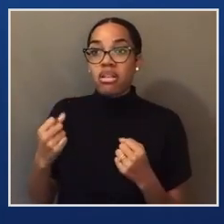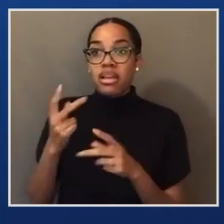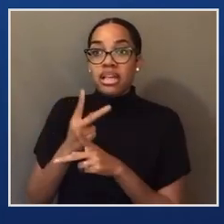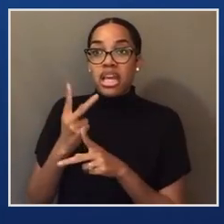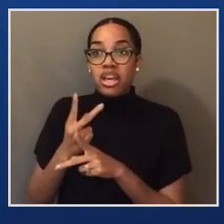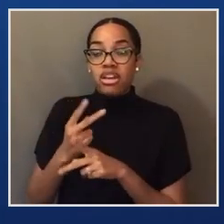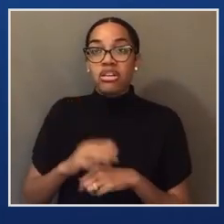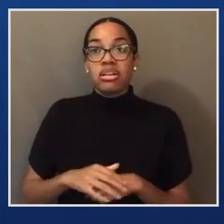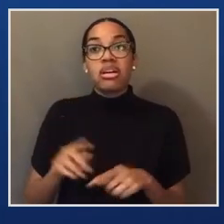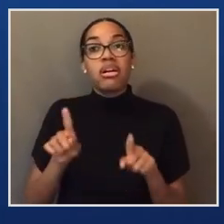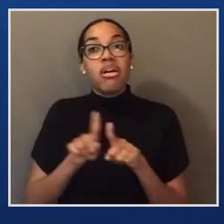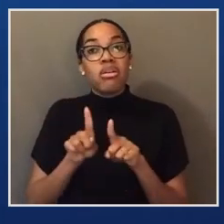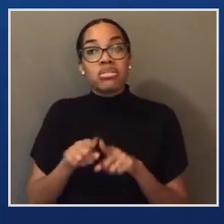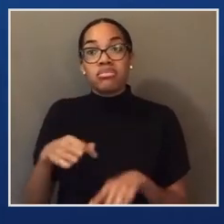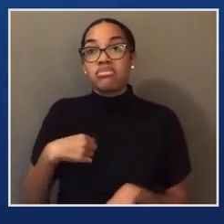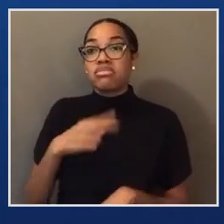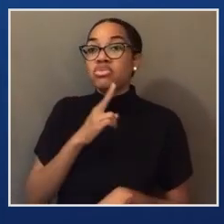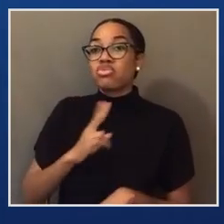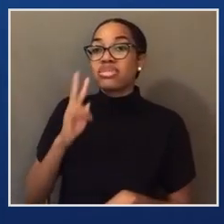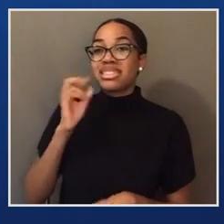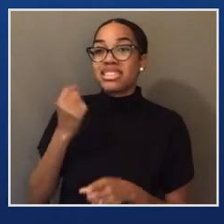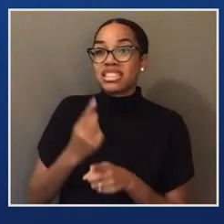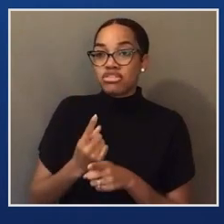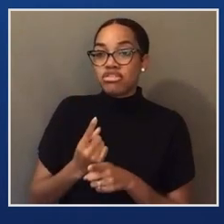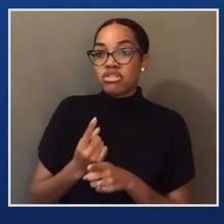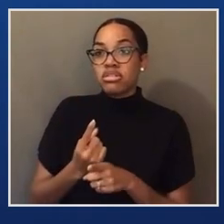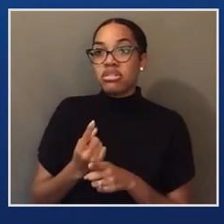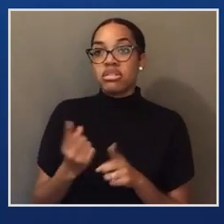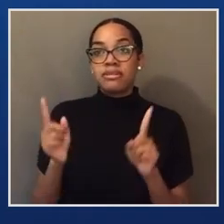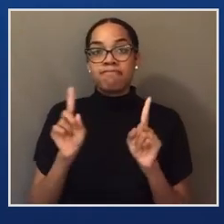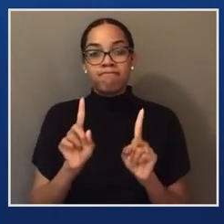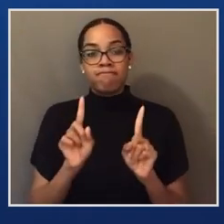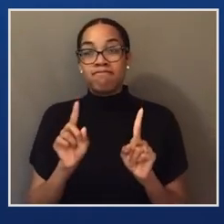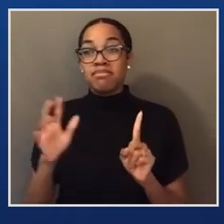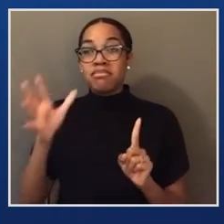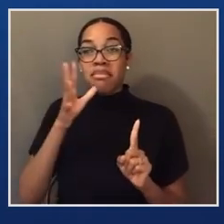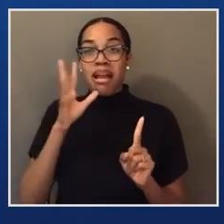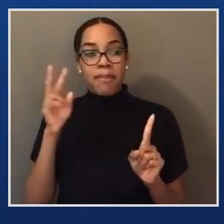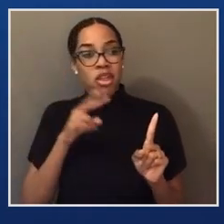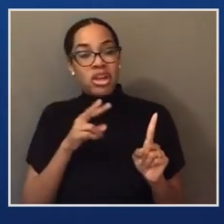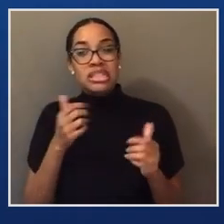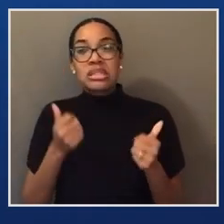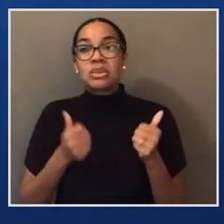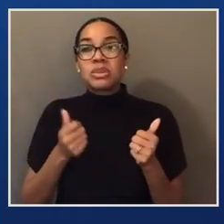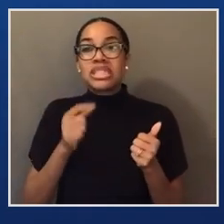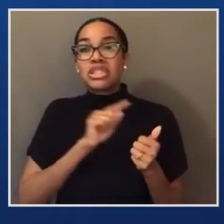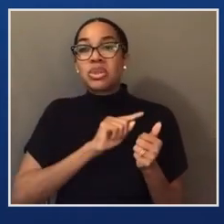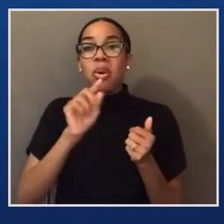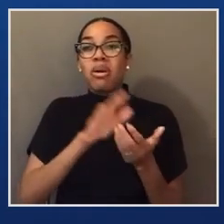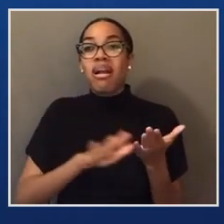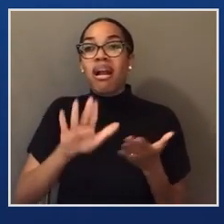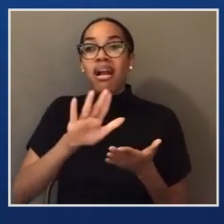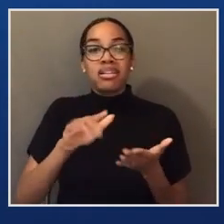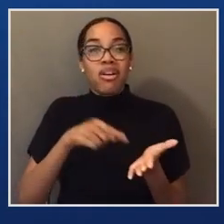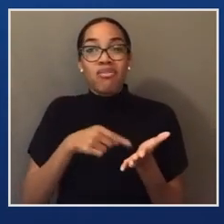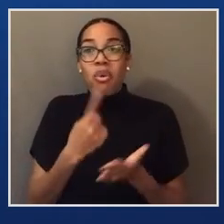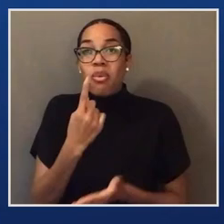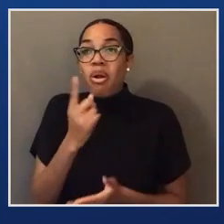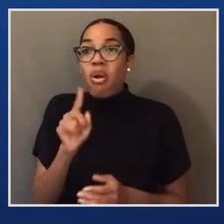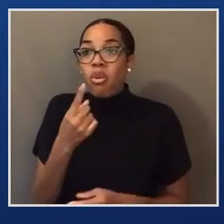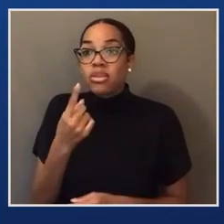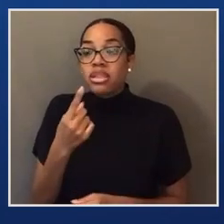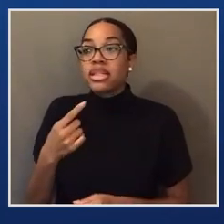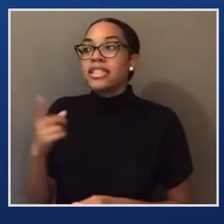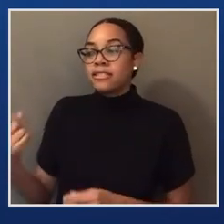to college. And ultimately she chose me. And so I am here. And so that is why I am casting my vote for